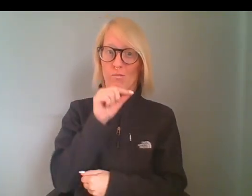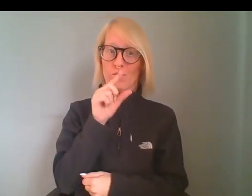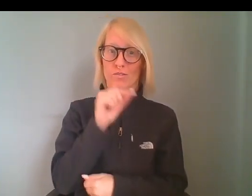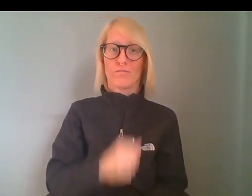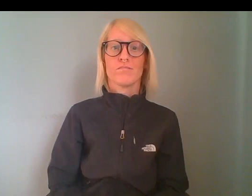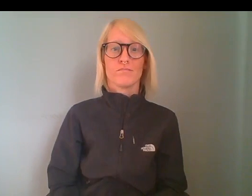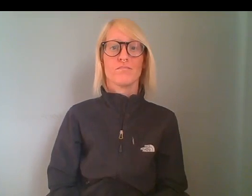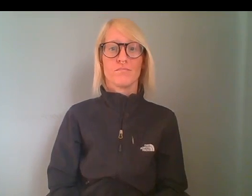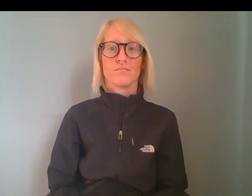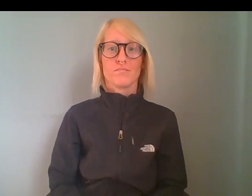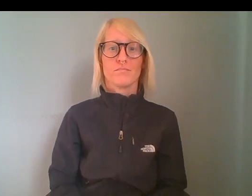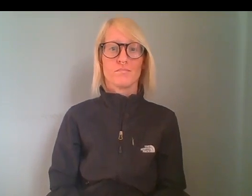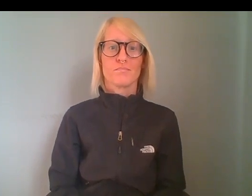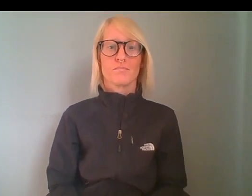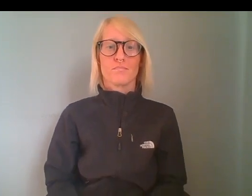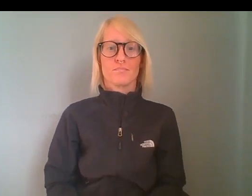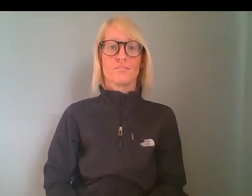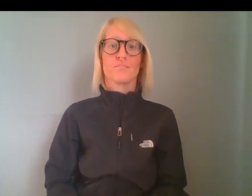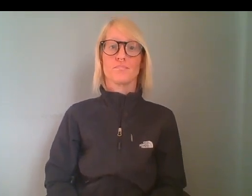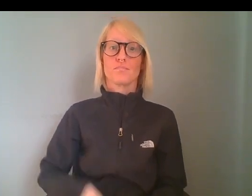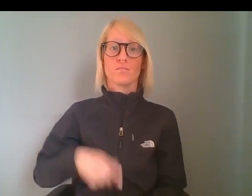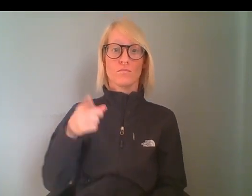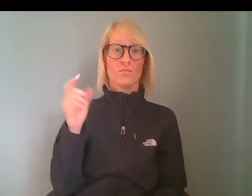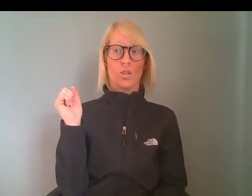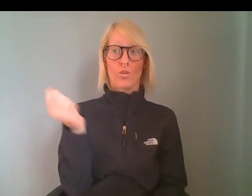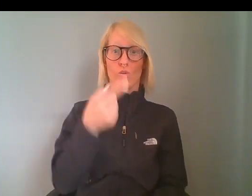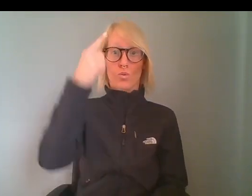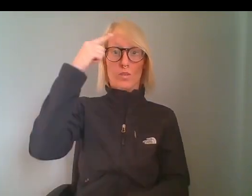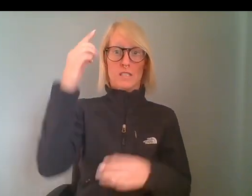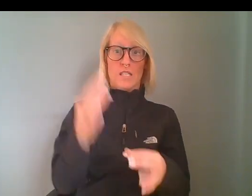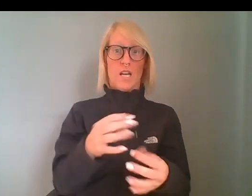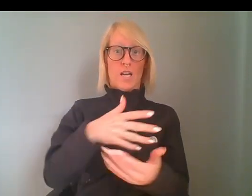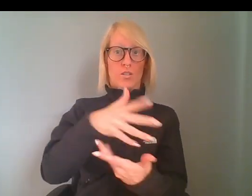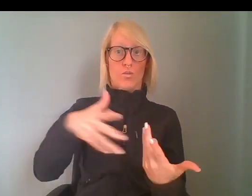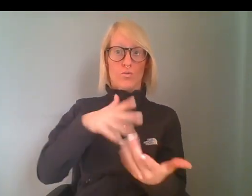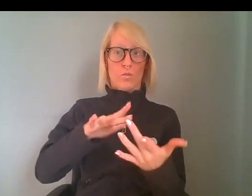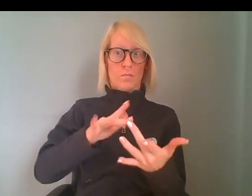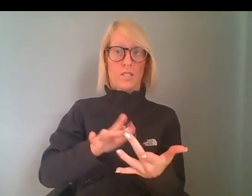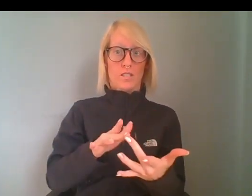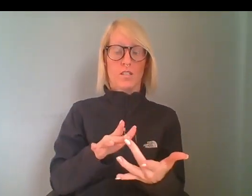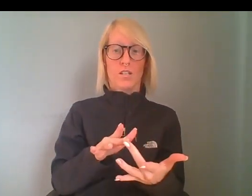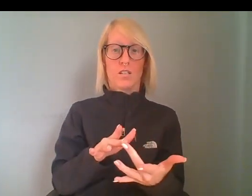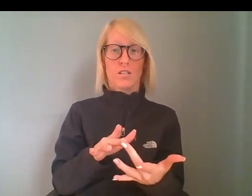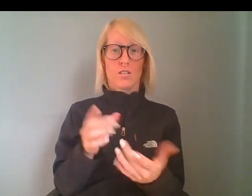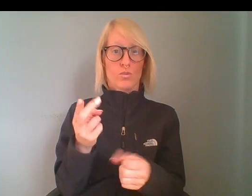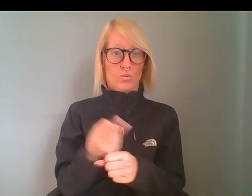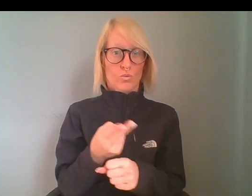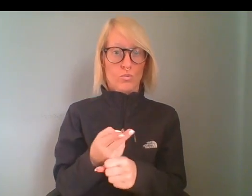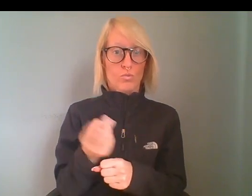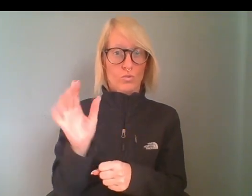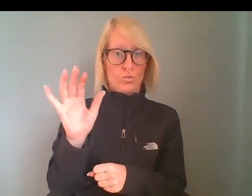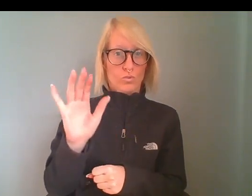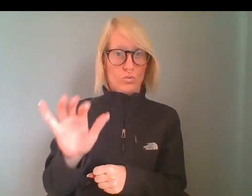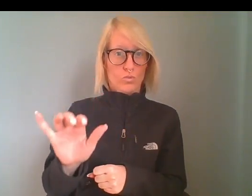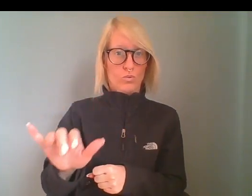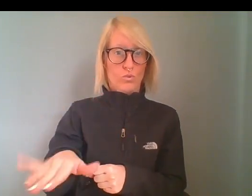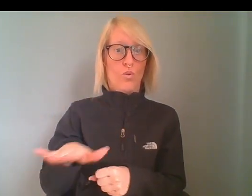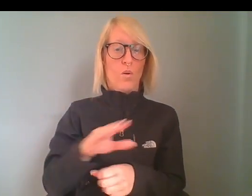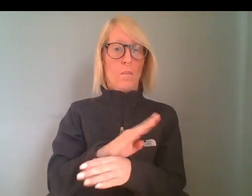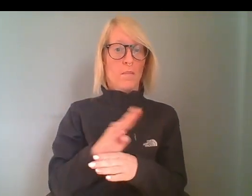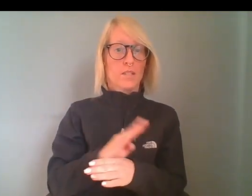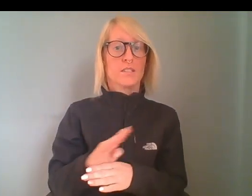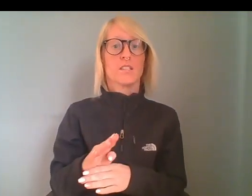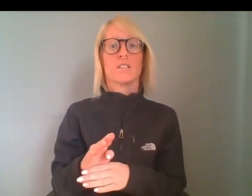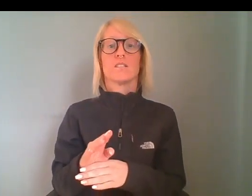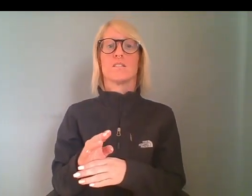outlet, think about a policy. And that's another concern that people have raised to me, is I'm going to lose control of my message. I don't know what my volunteers